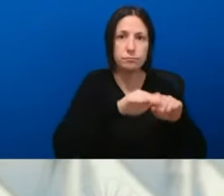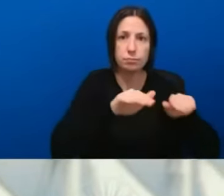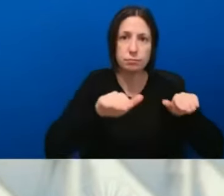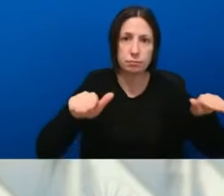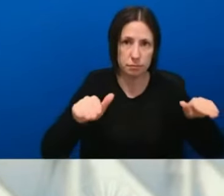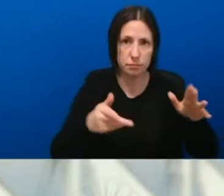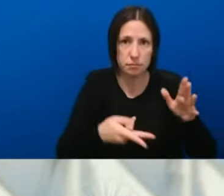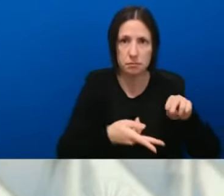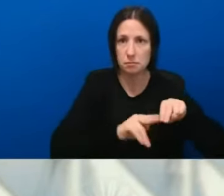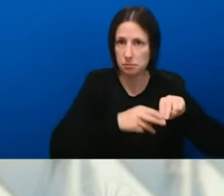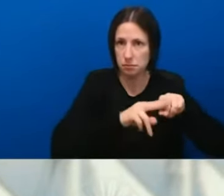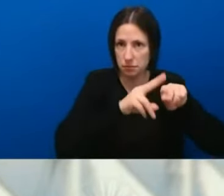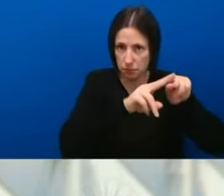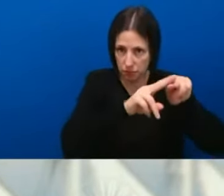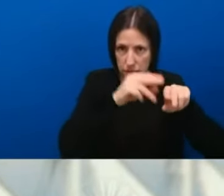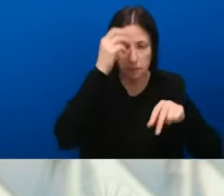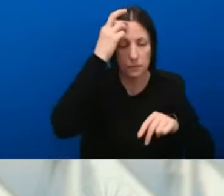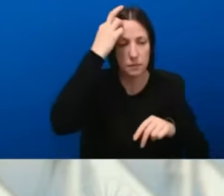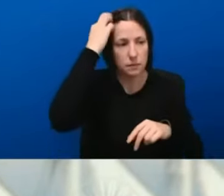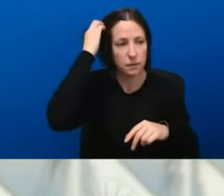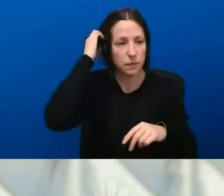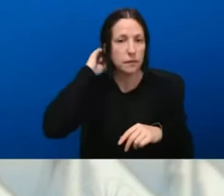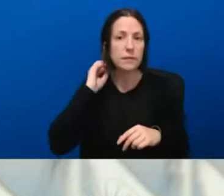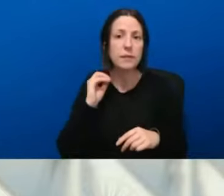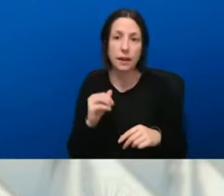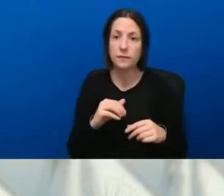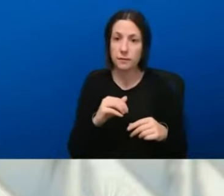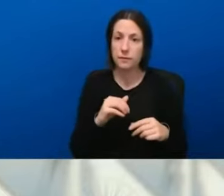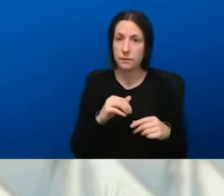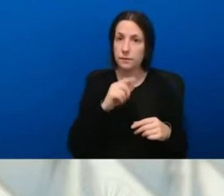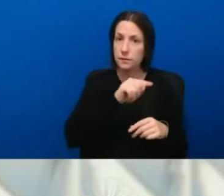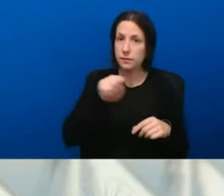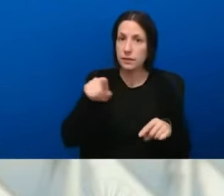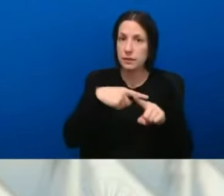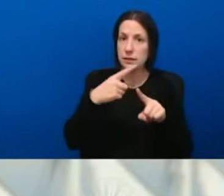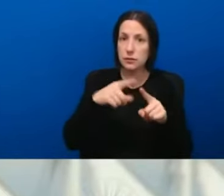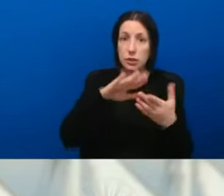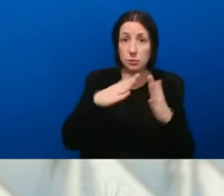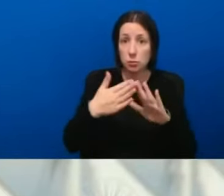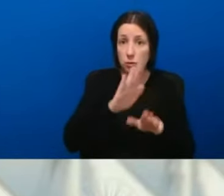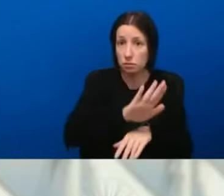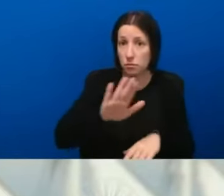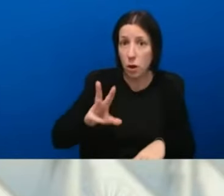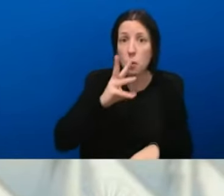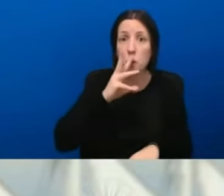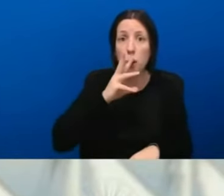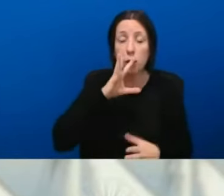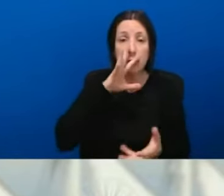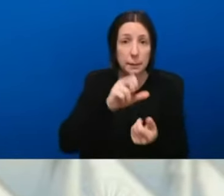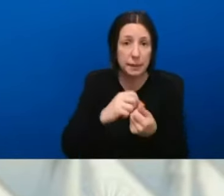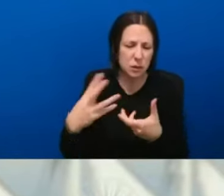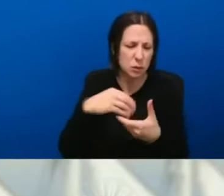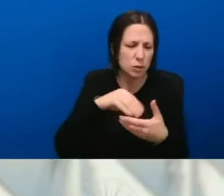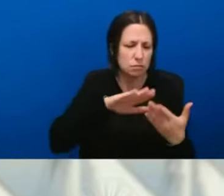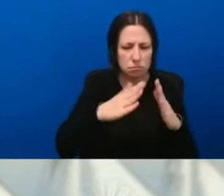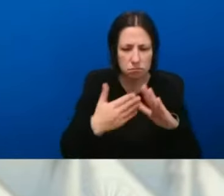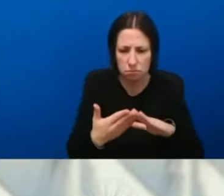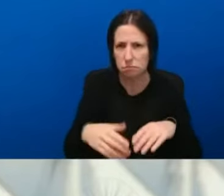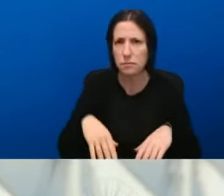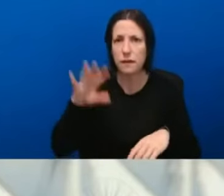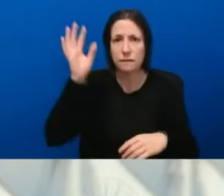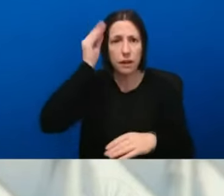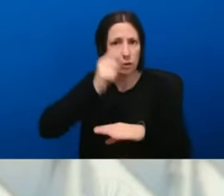that begins the process. There are also, as you heard, community level water committees that involve